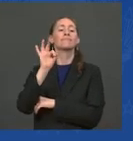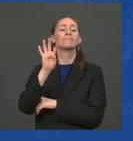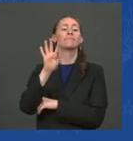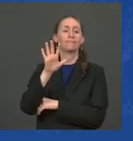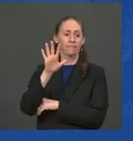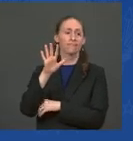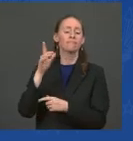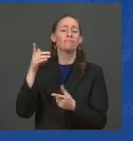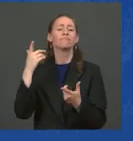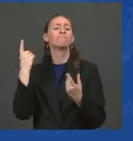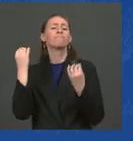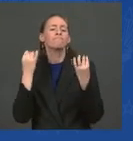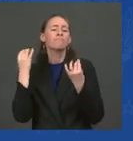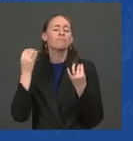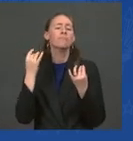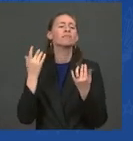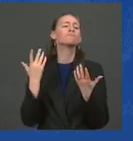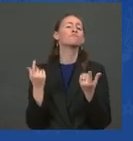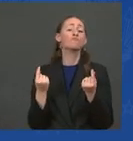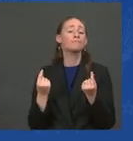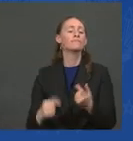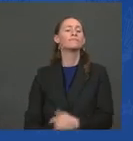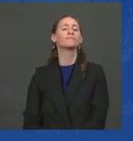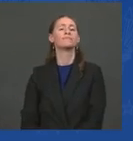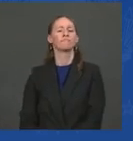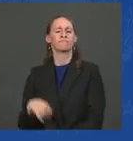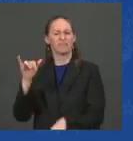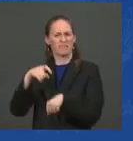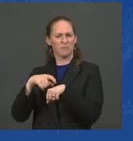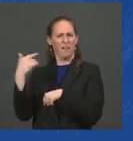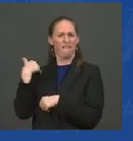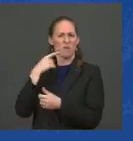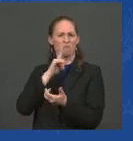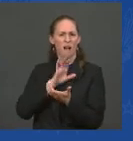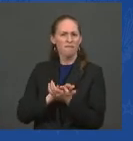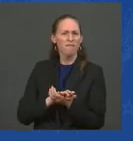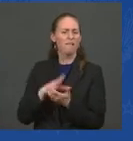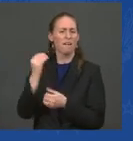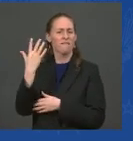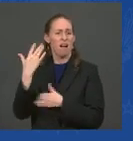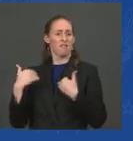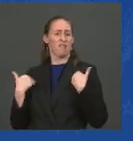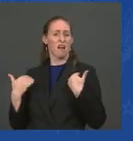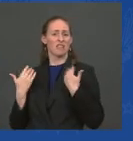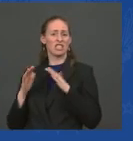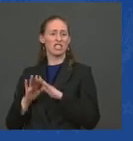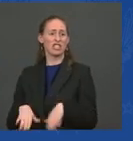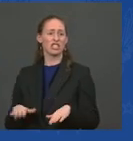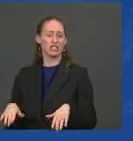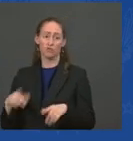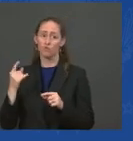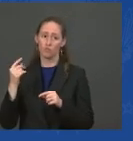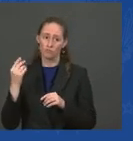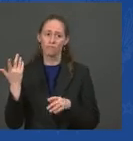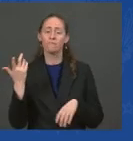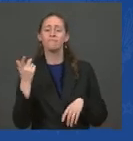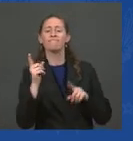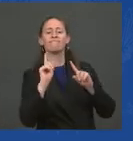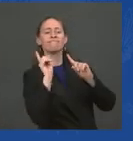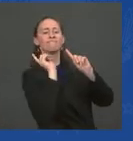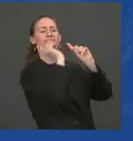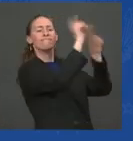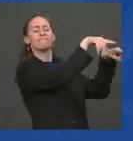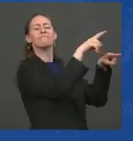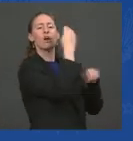young Christopher just 14 months old at the time, to travel to the bombed-out cities of Europe to document